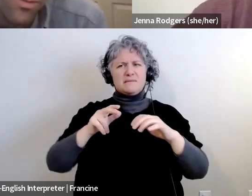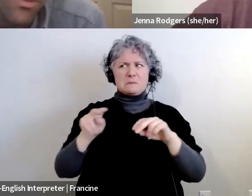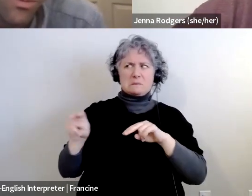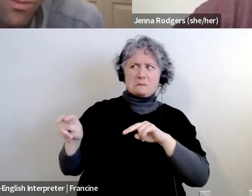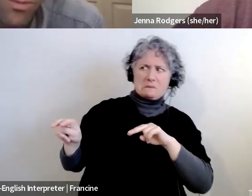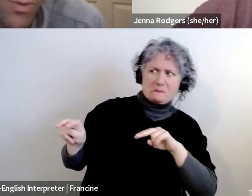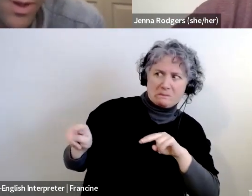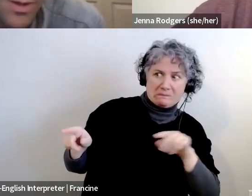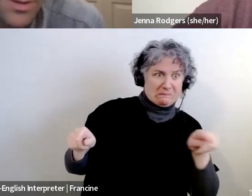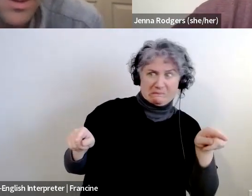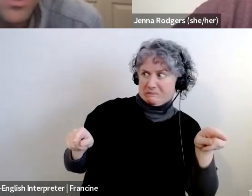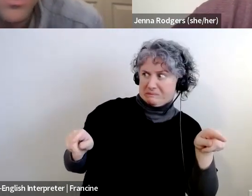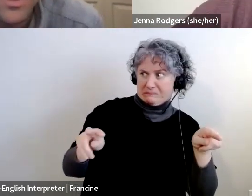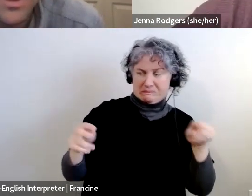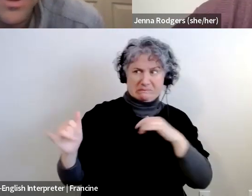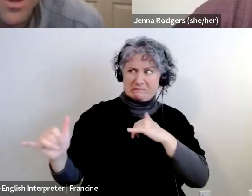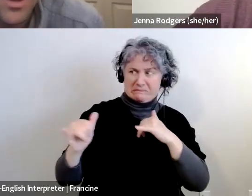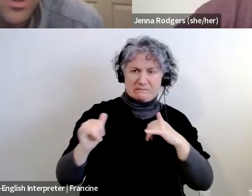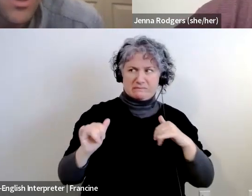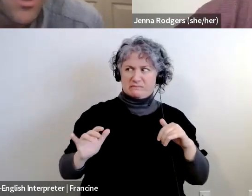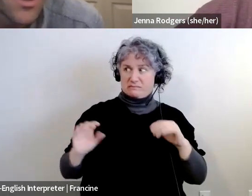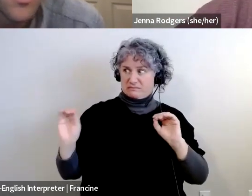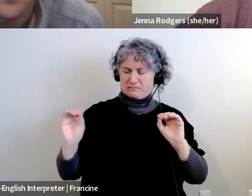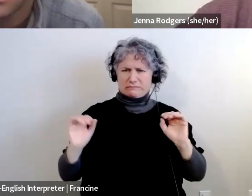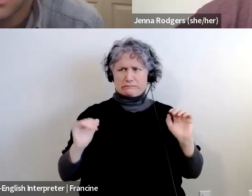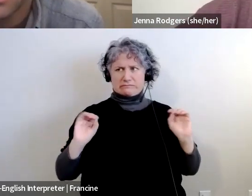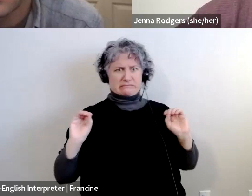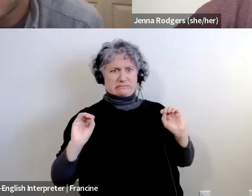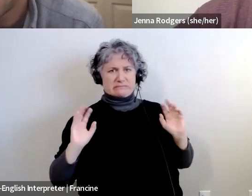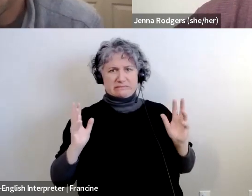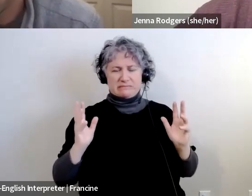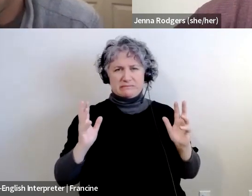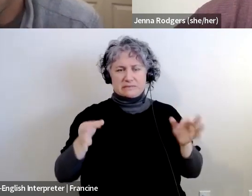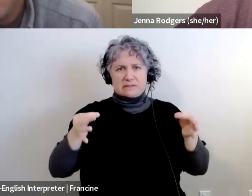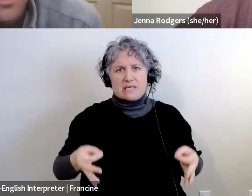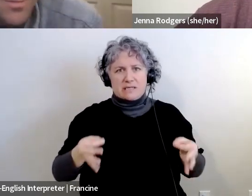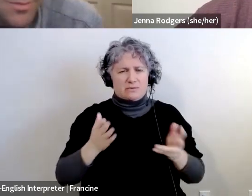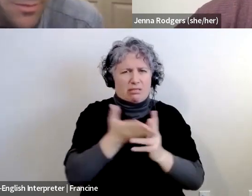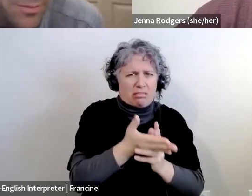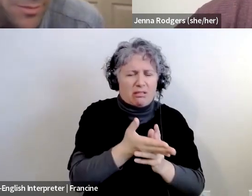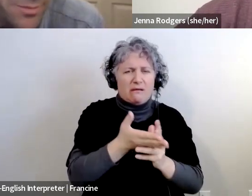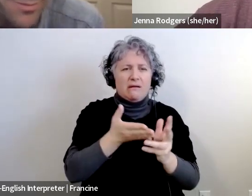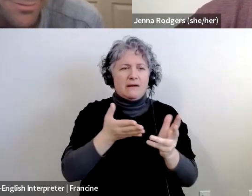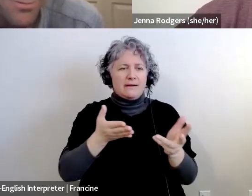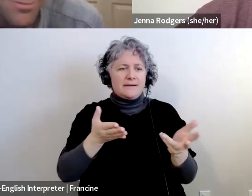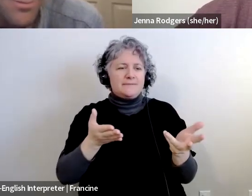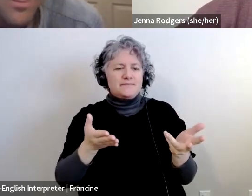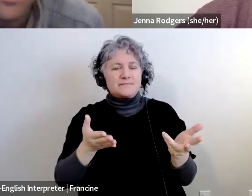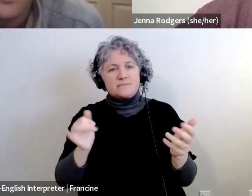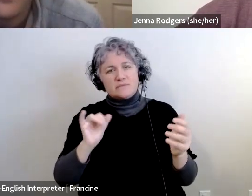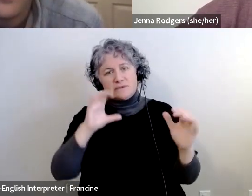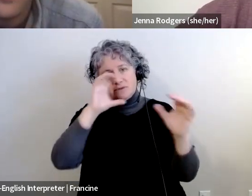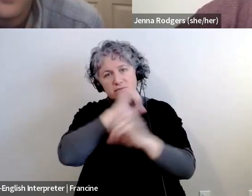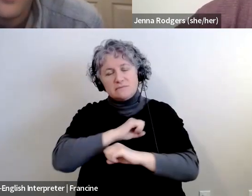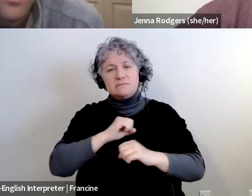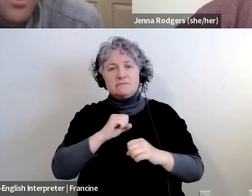to the situation before making a decision. There's also the assumption that someone